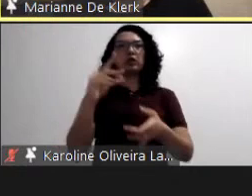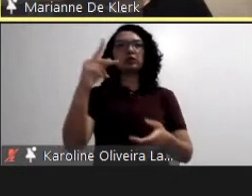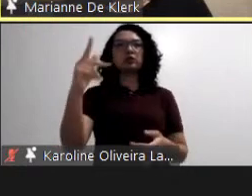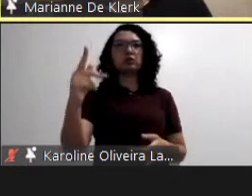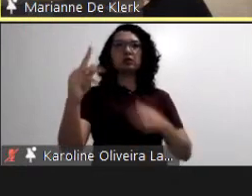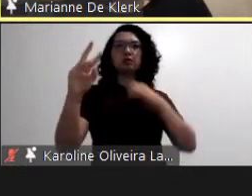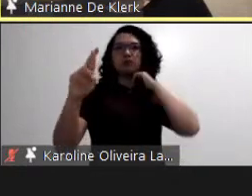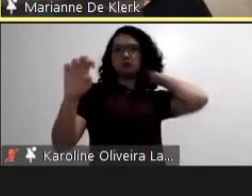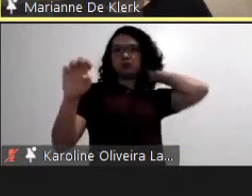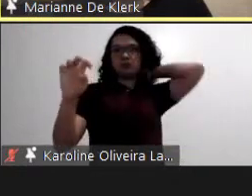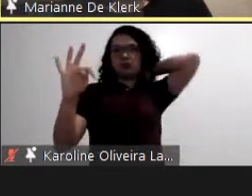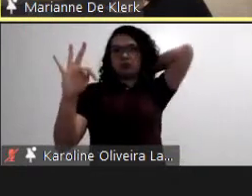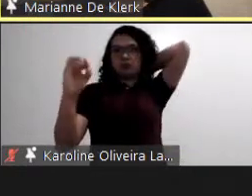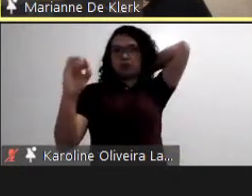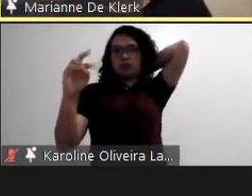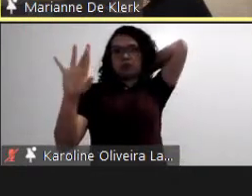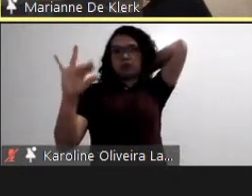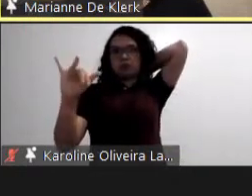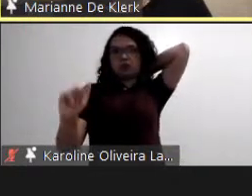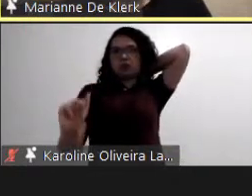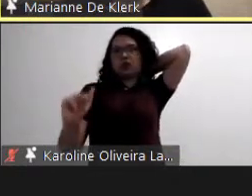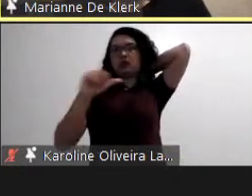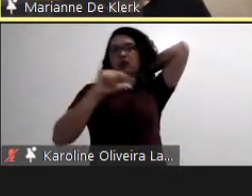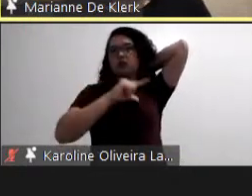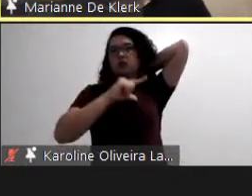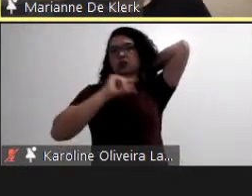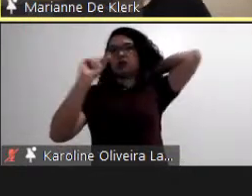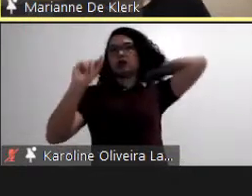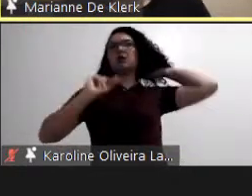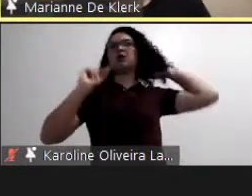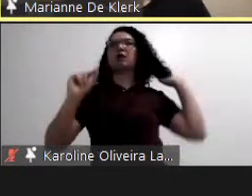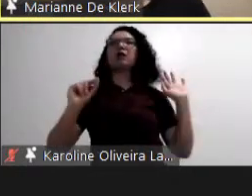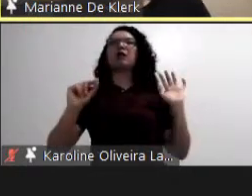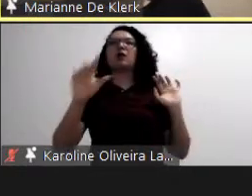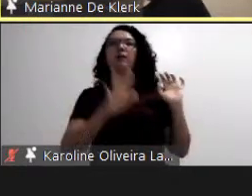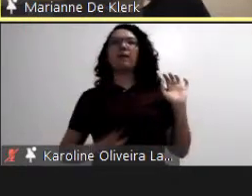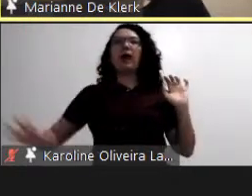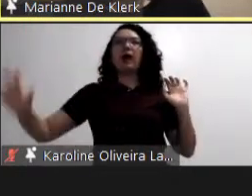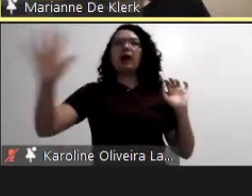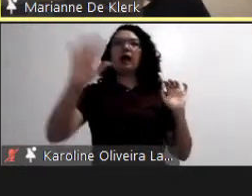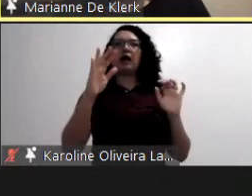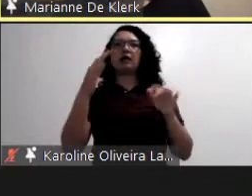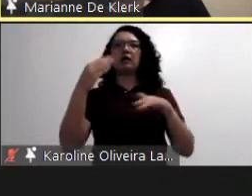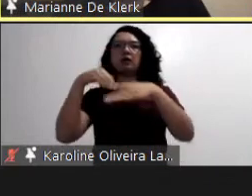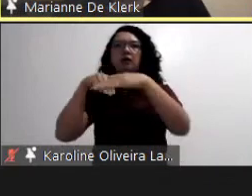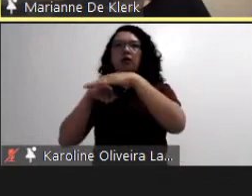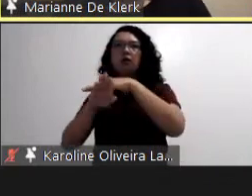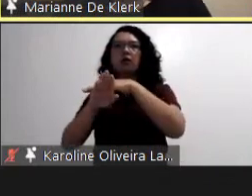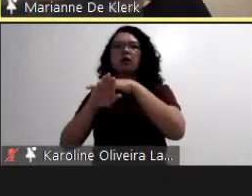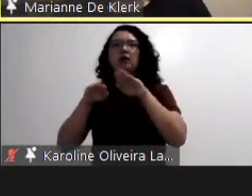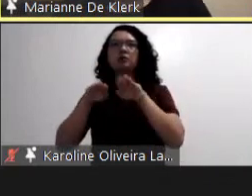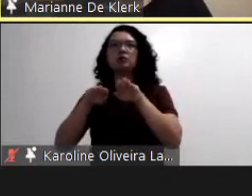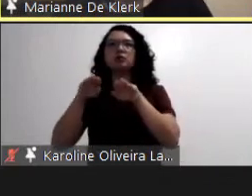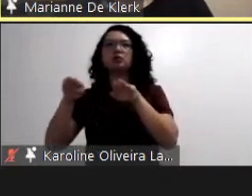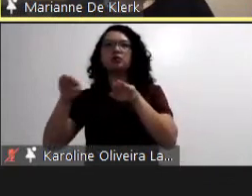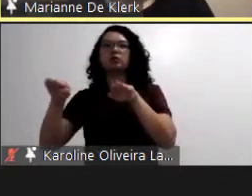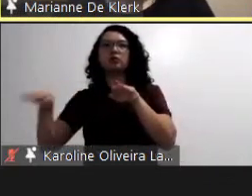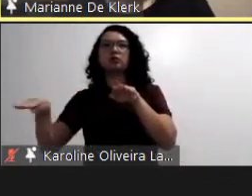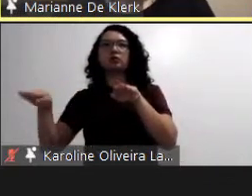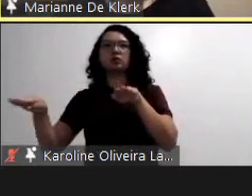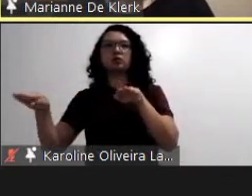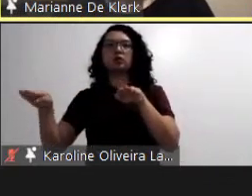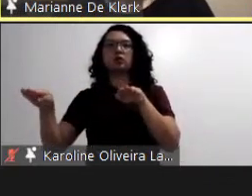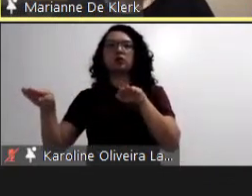has incredibly high water levels. So these basements has to be pumped constantly to keep out the groundwater.